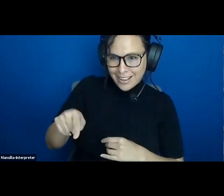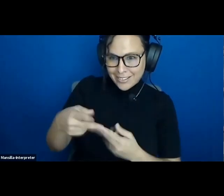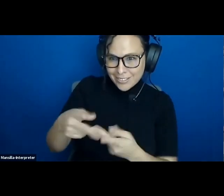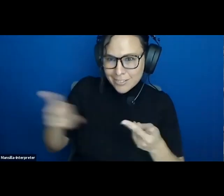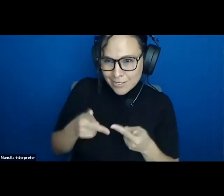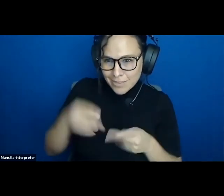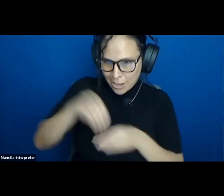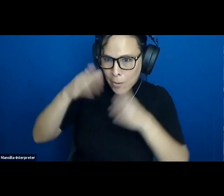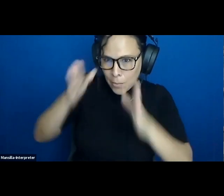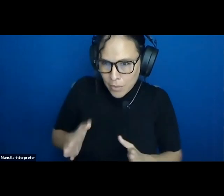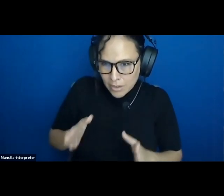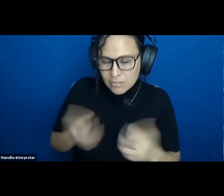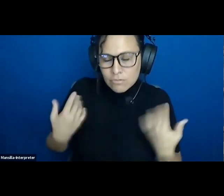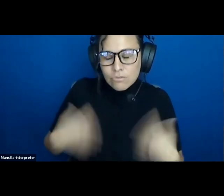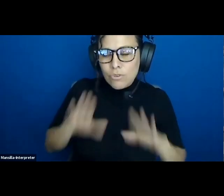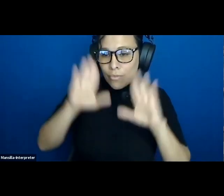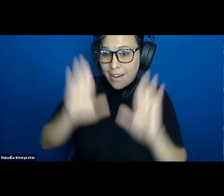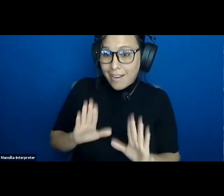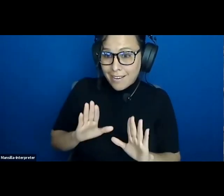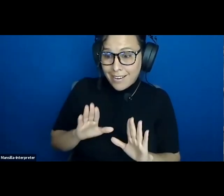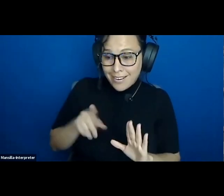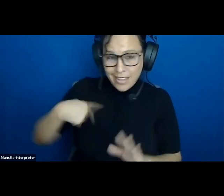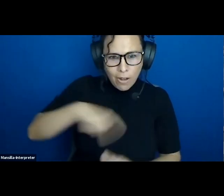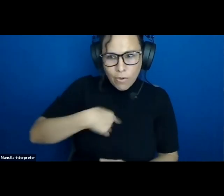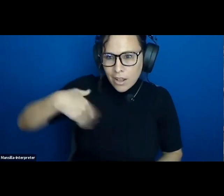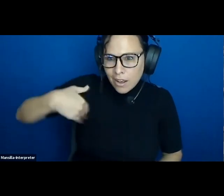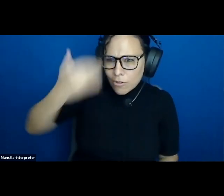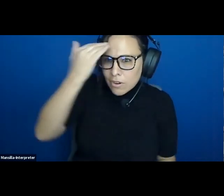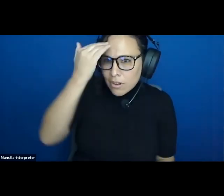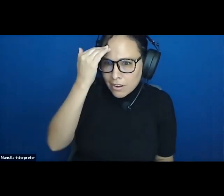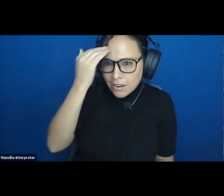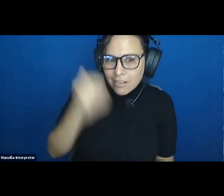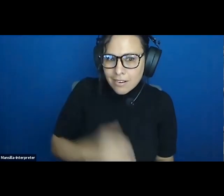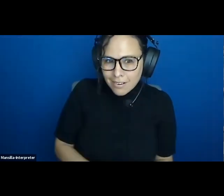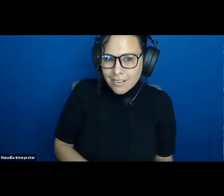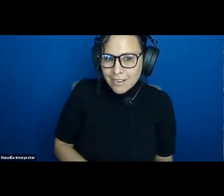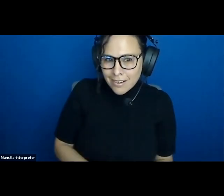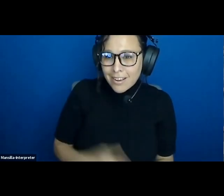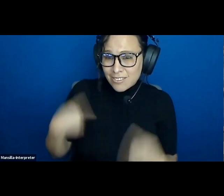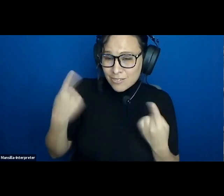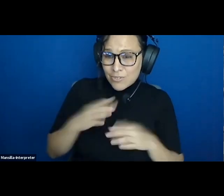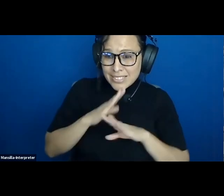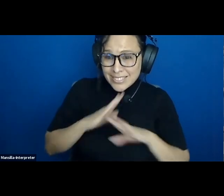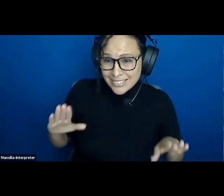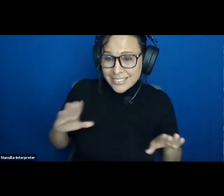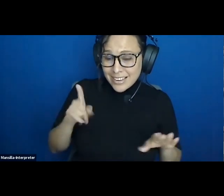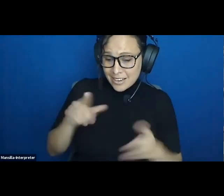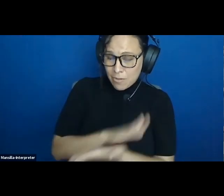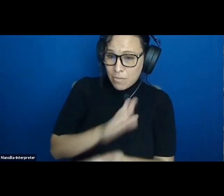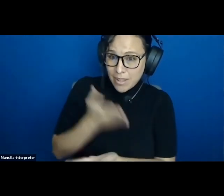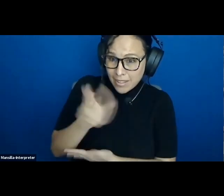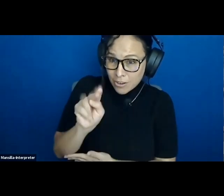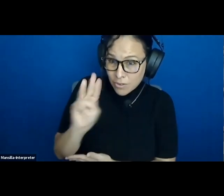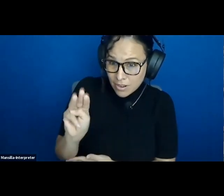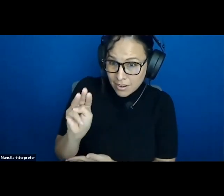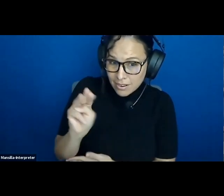much of Margaret's greatness that we do not know yet, and much of it lies silent in the papers held at UNM.